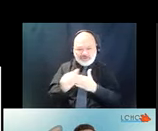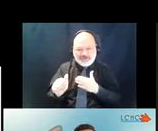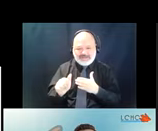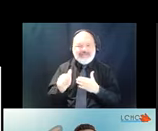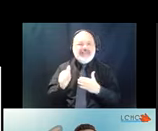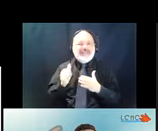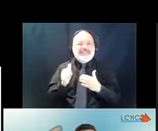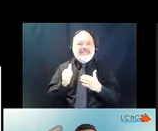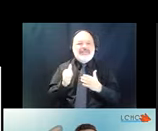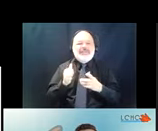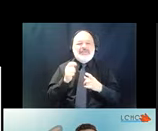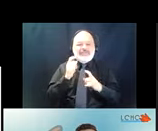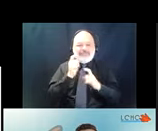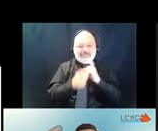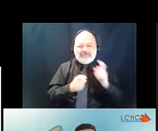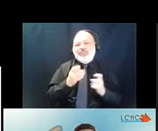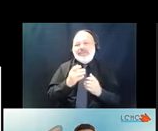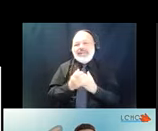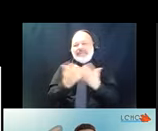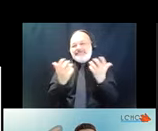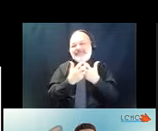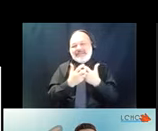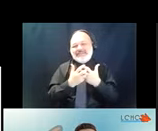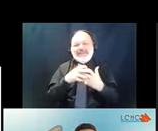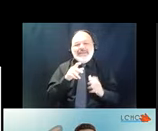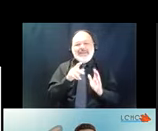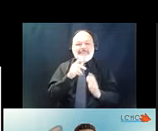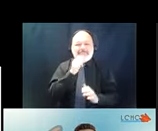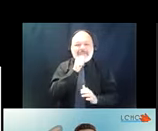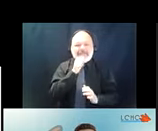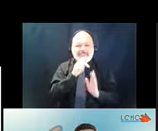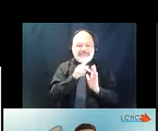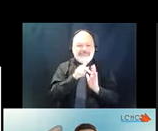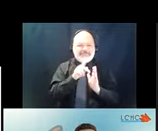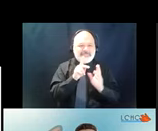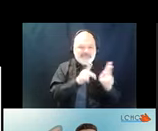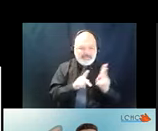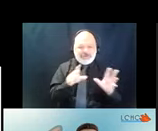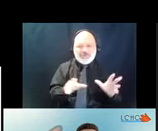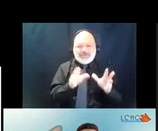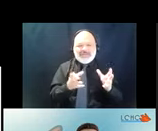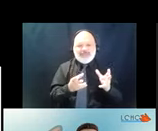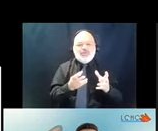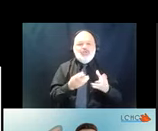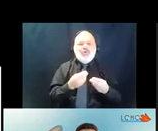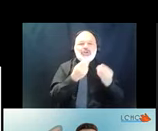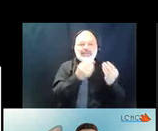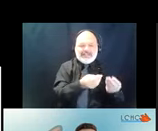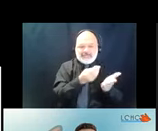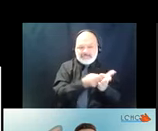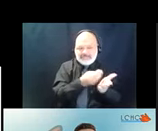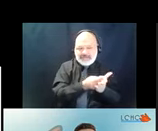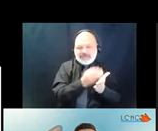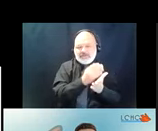$75 million philanthropic match. So it was a public-private partnership for undocumented immigrants within the